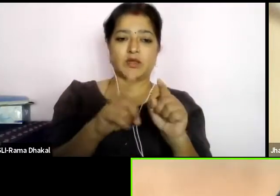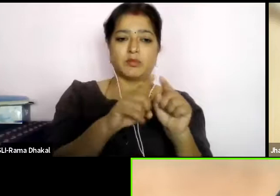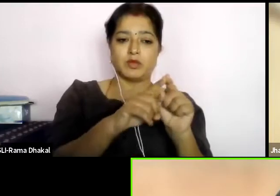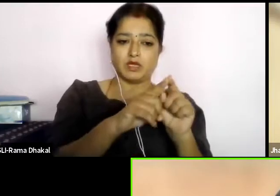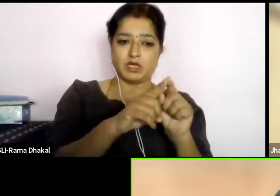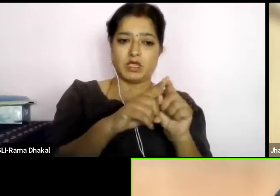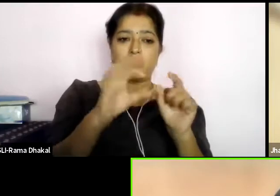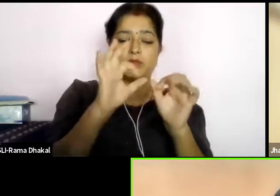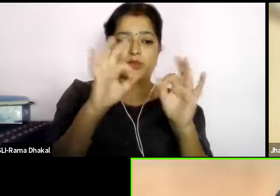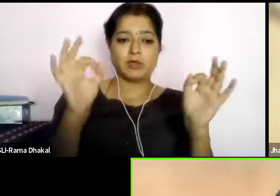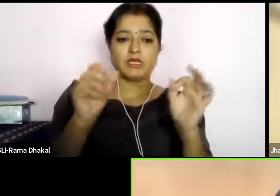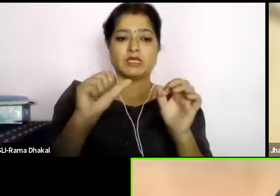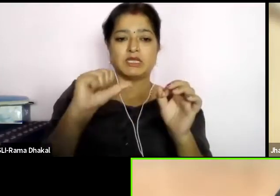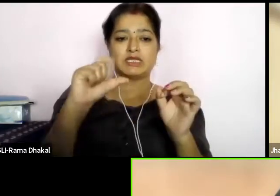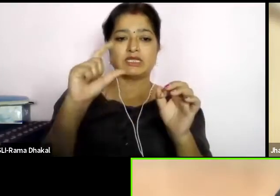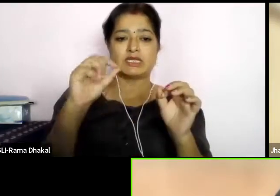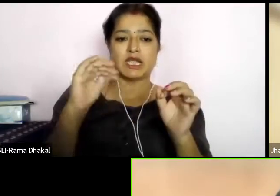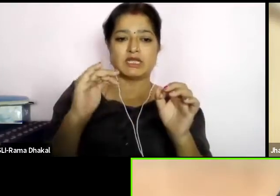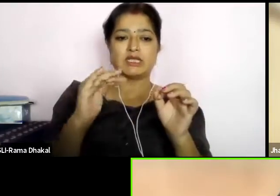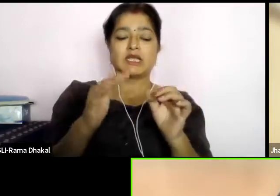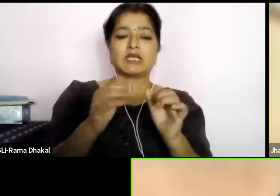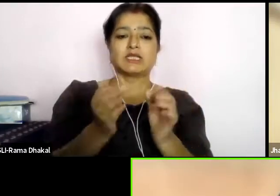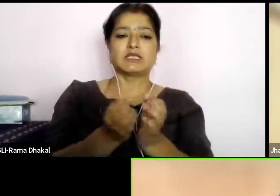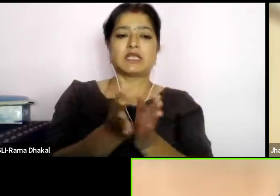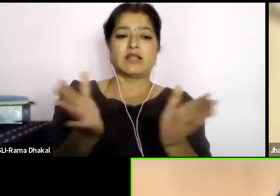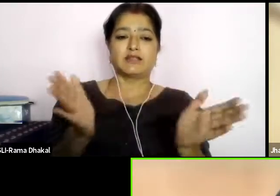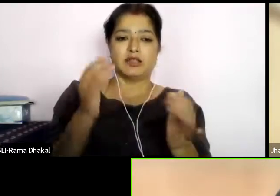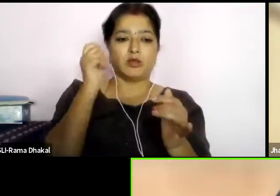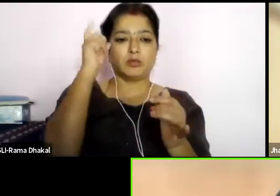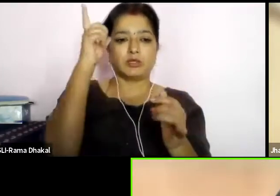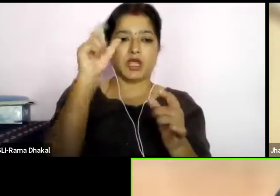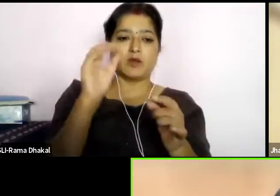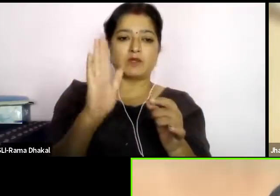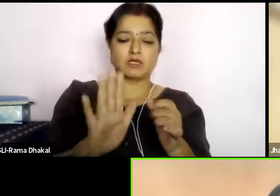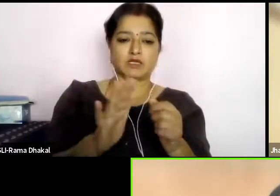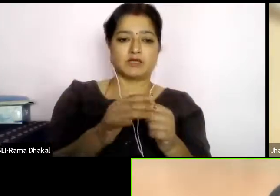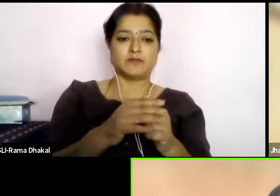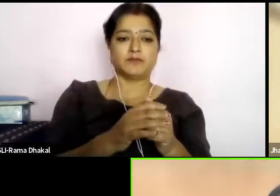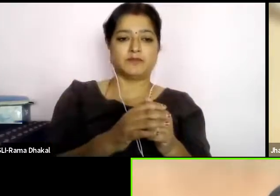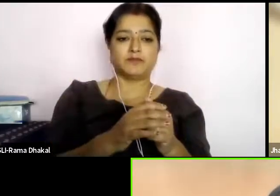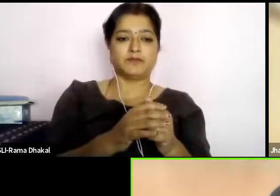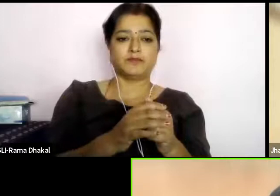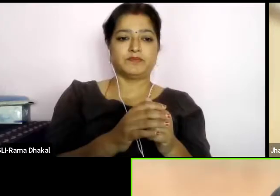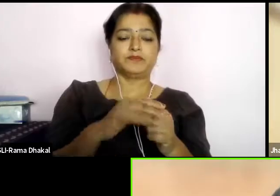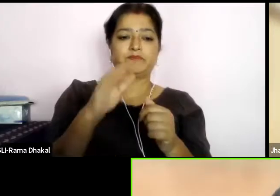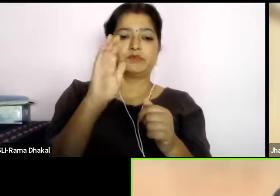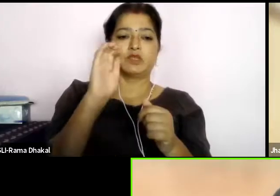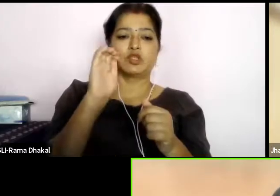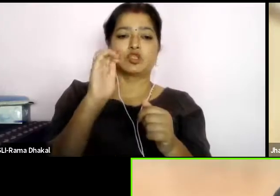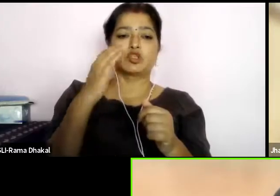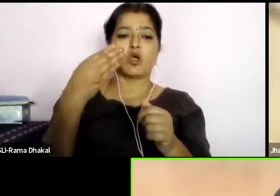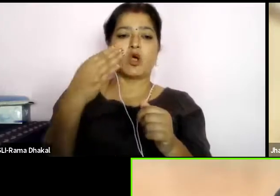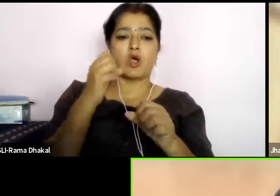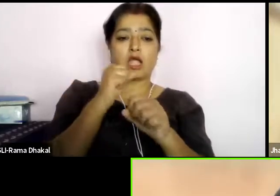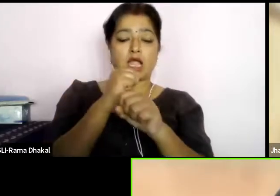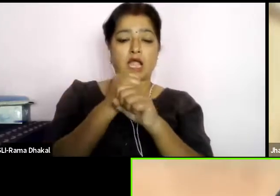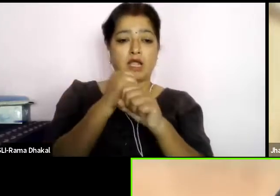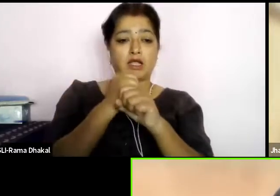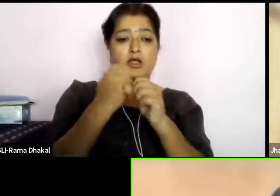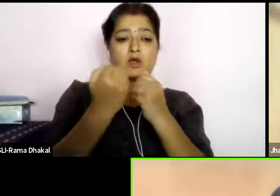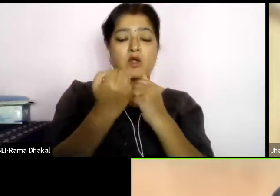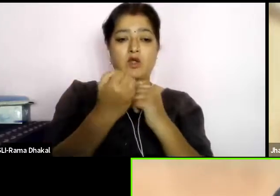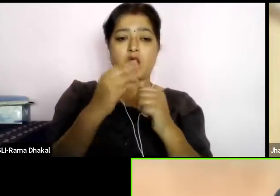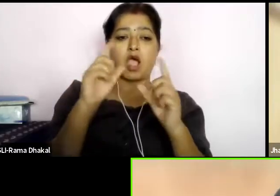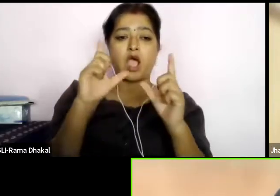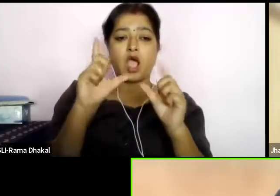a cross-movement collaboration to build allies and engagement both at the local and to the global level. So